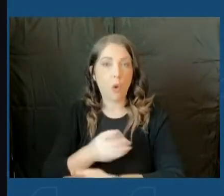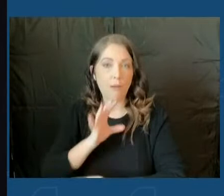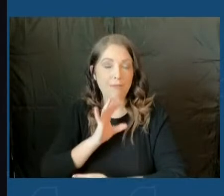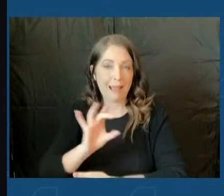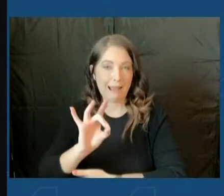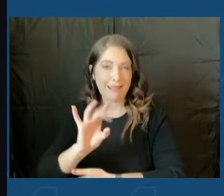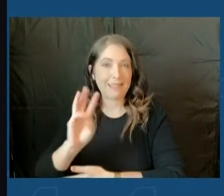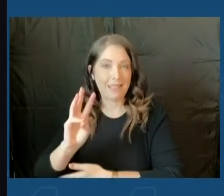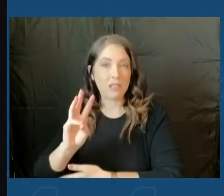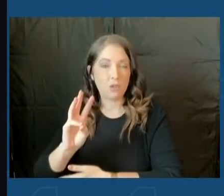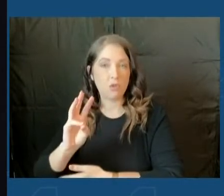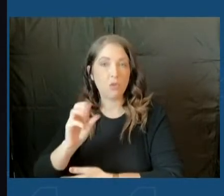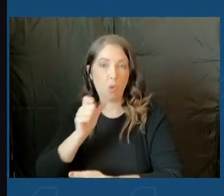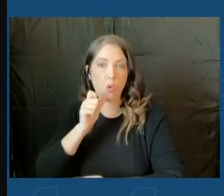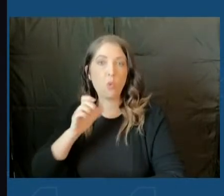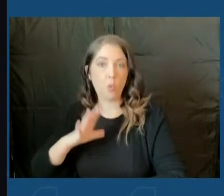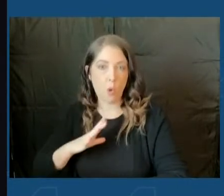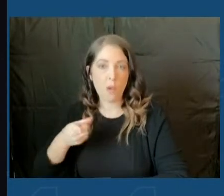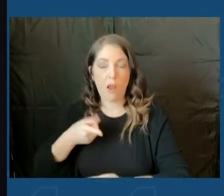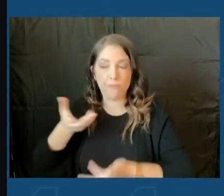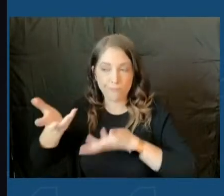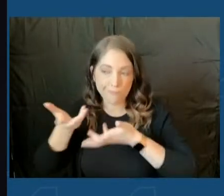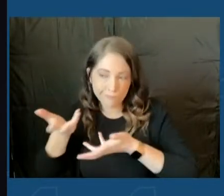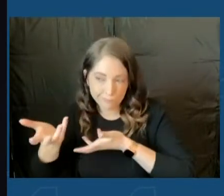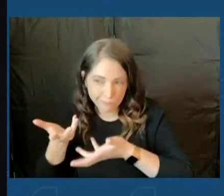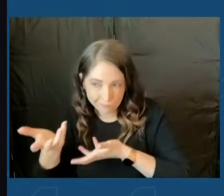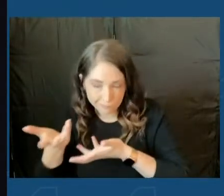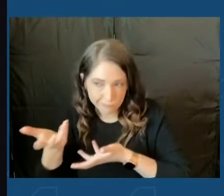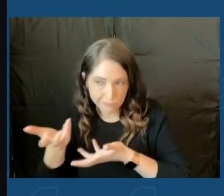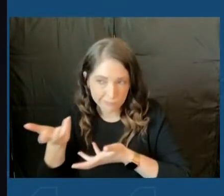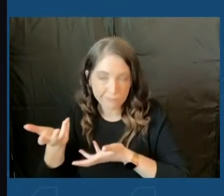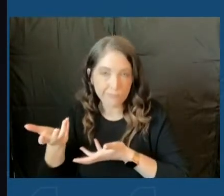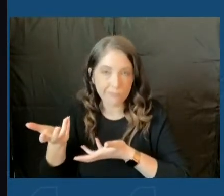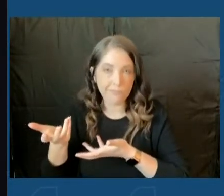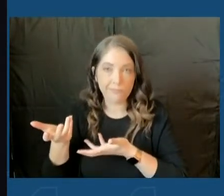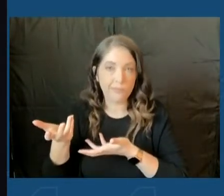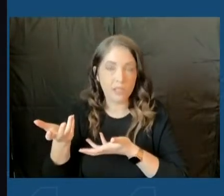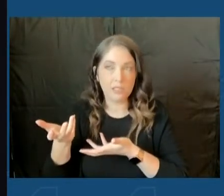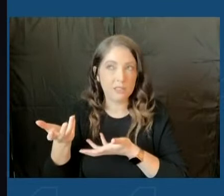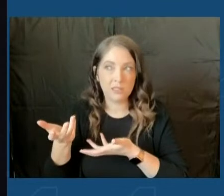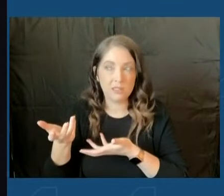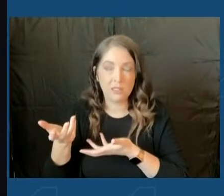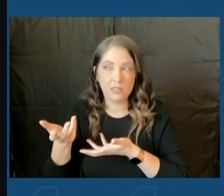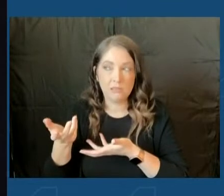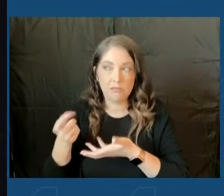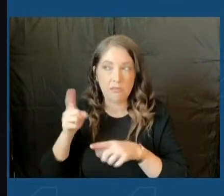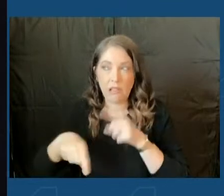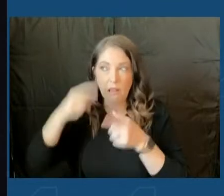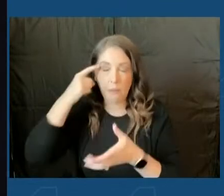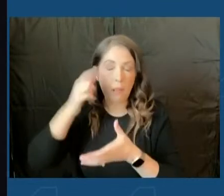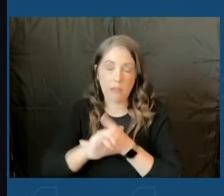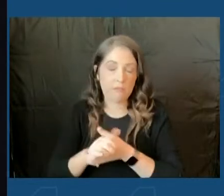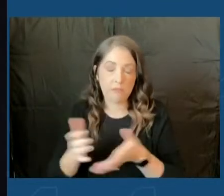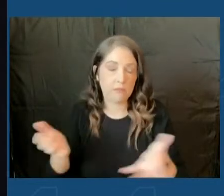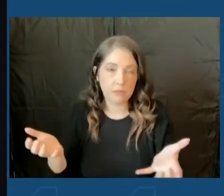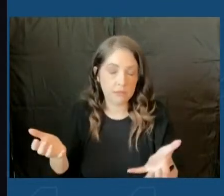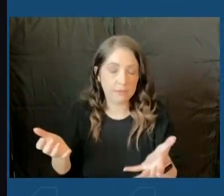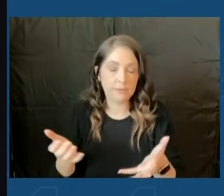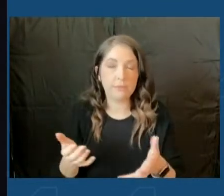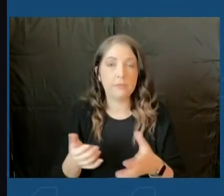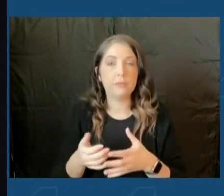86-year-old woman, and it's just unbelievable. And of course,